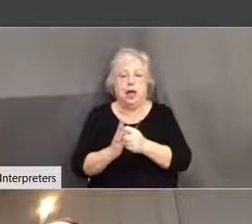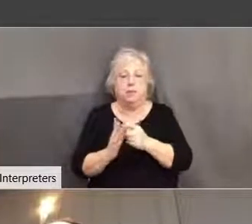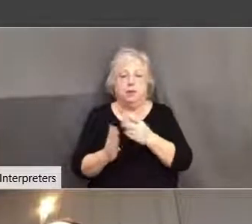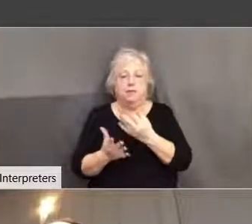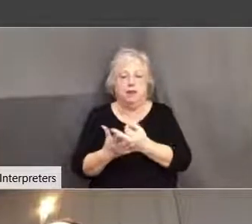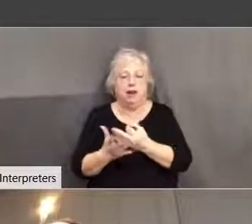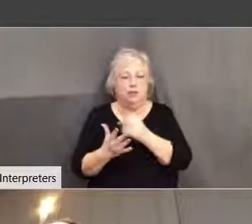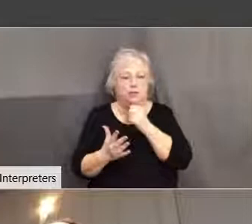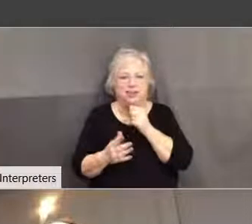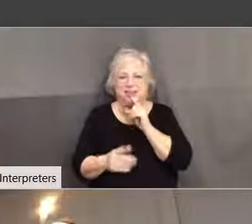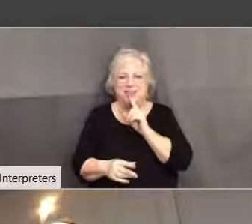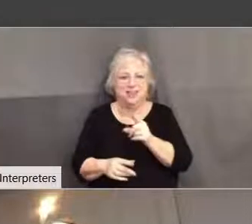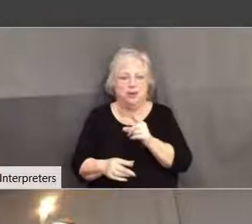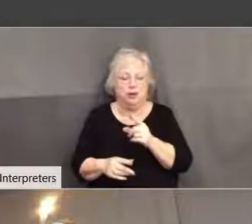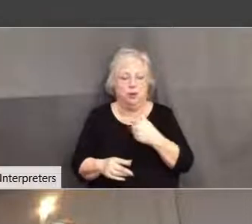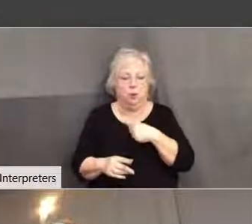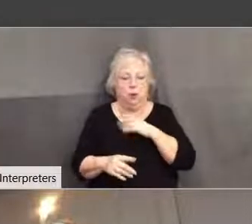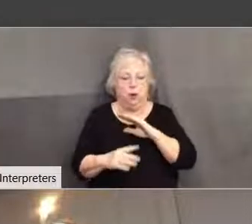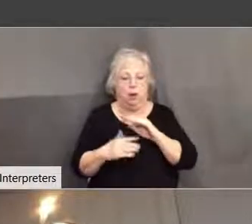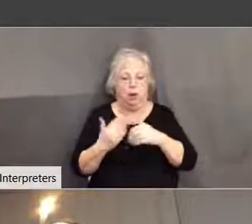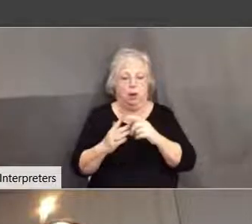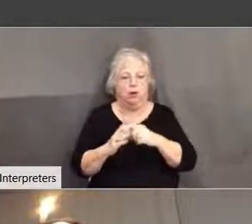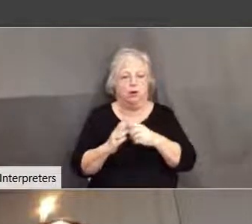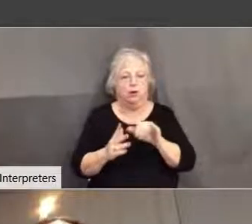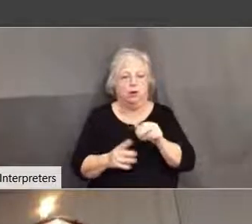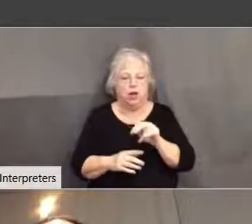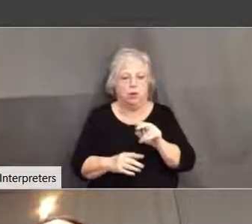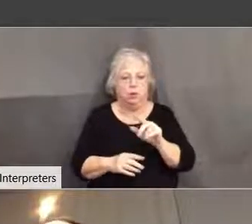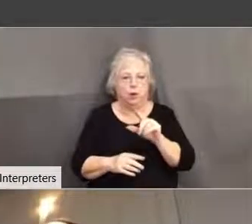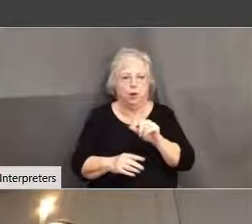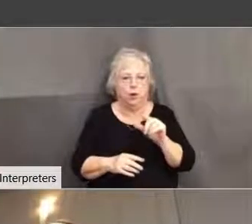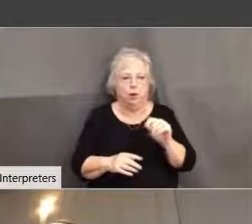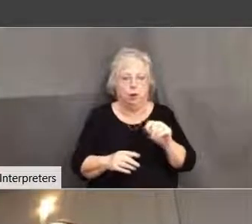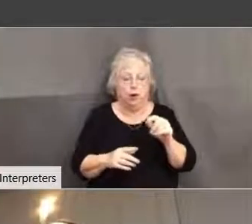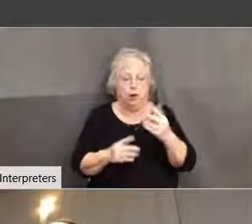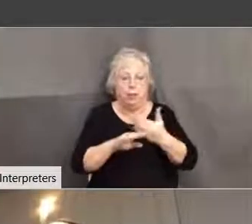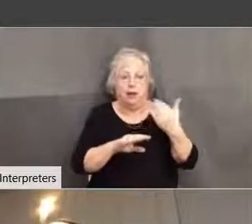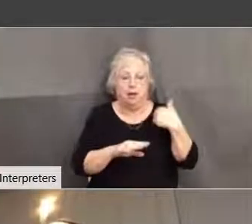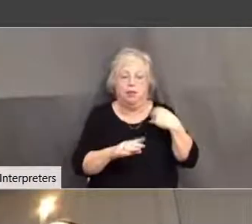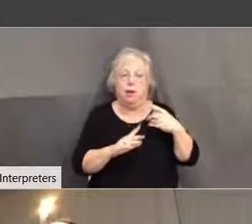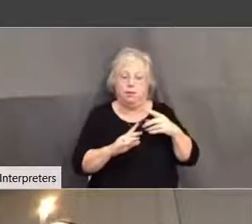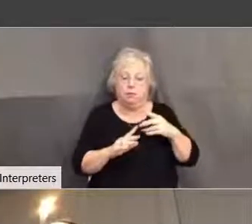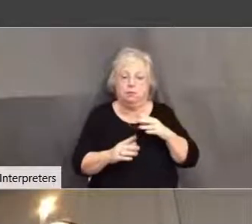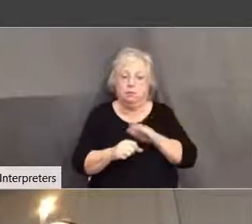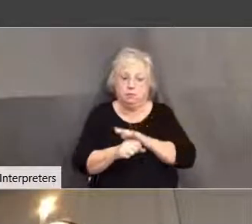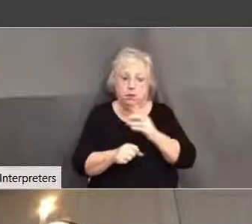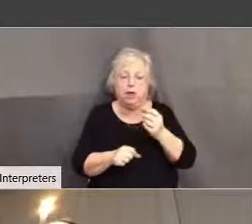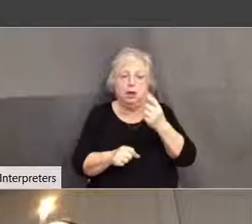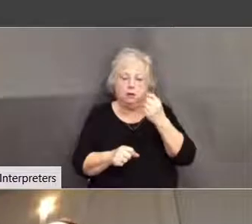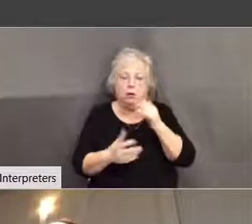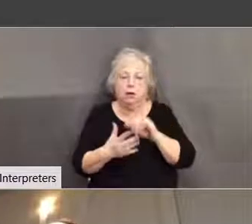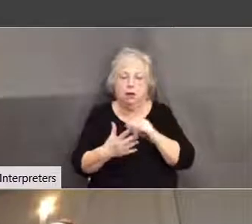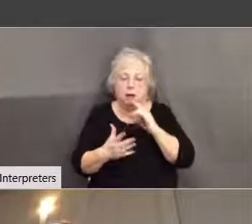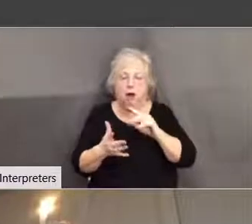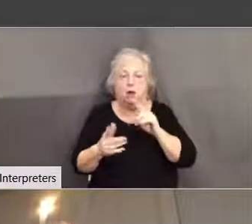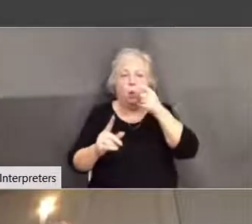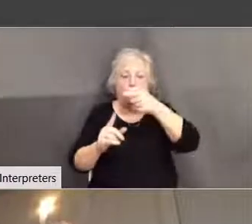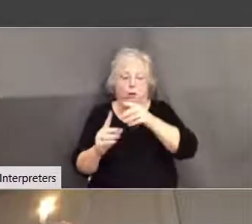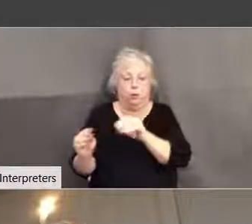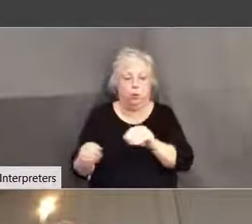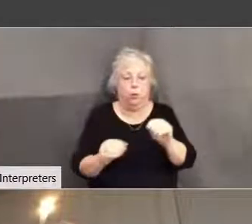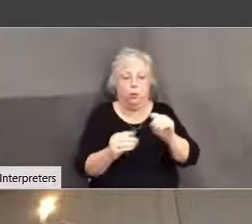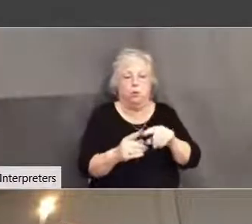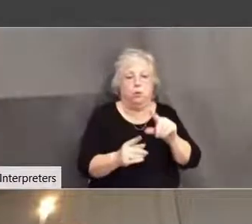all started January 2020 with the full intention of moving towards a clinically integrated network, understanding what the numbers would be, and we're